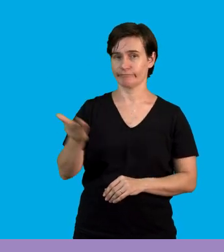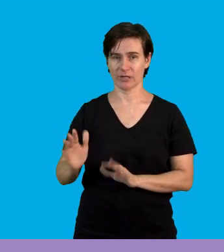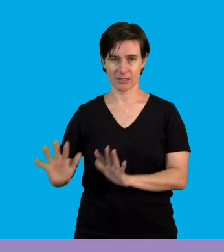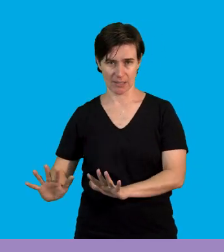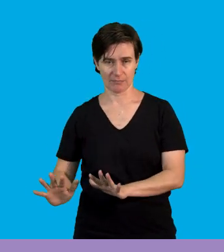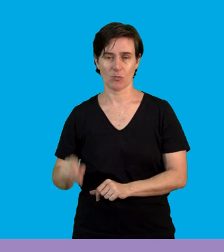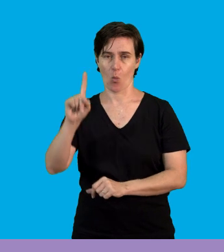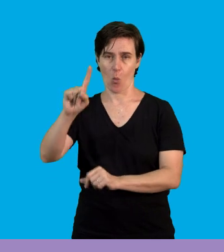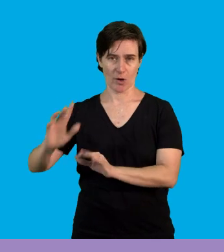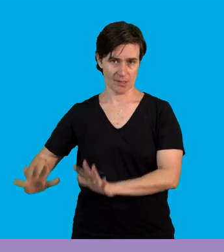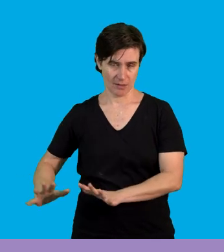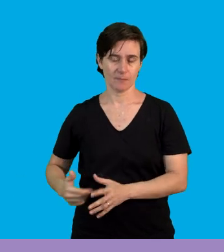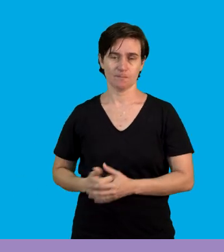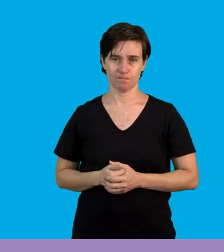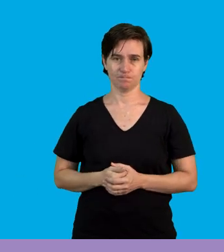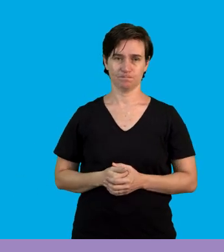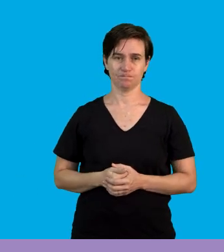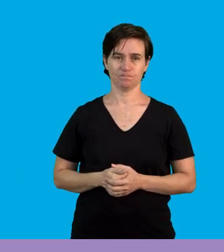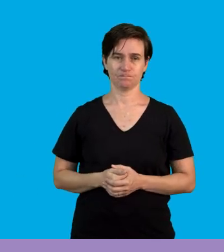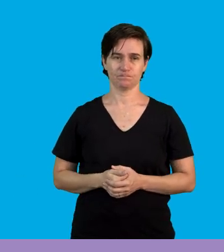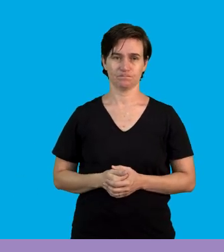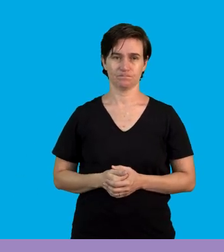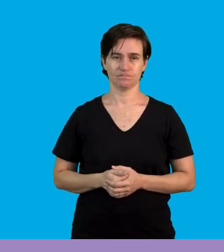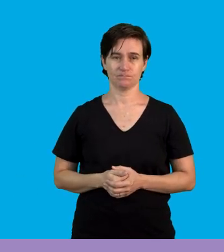becomes our final fraction.